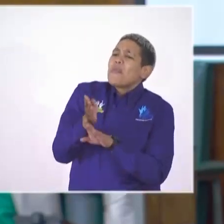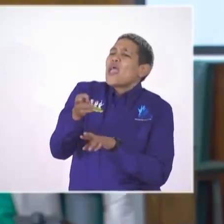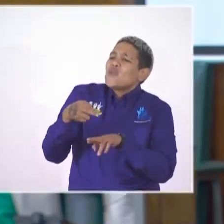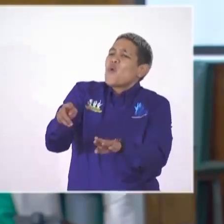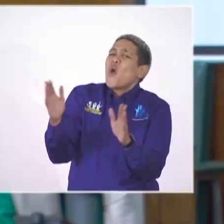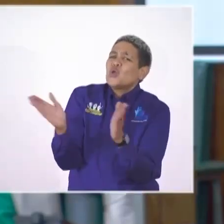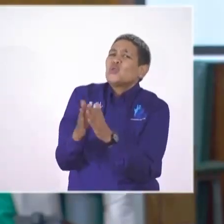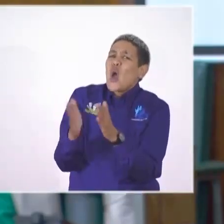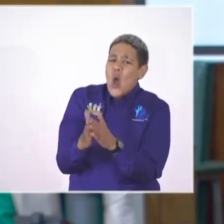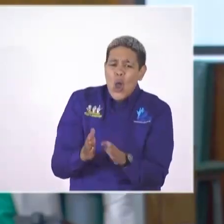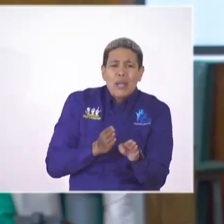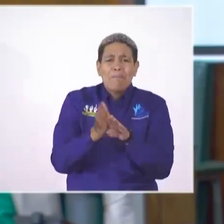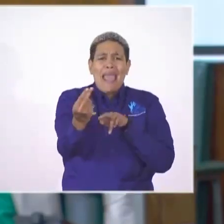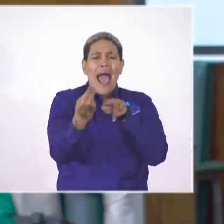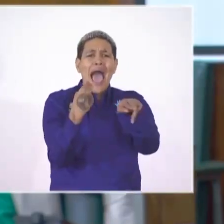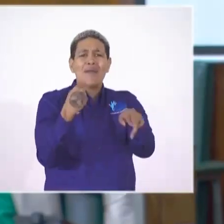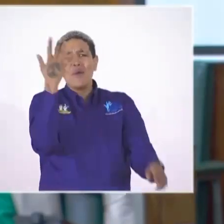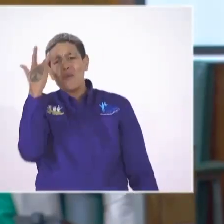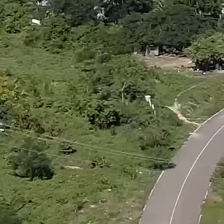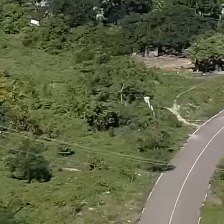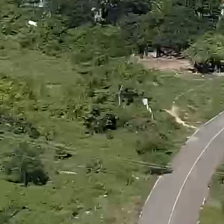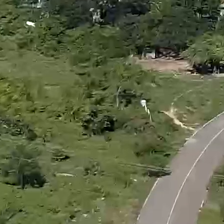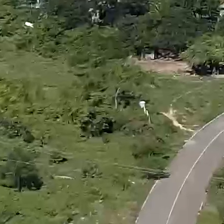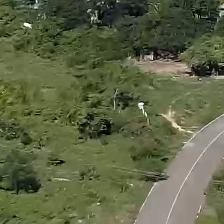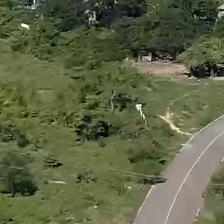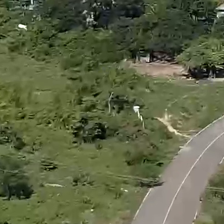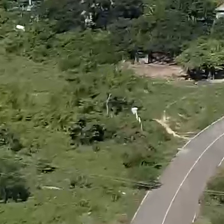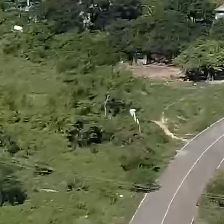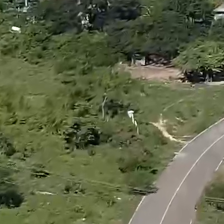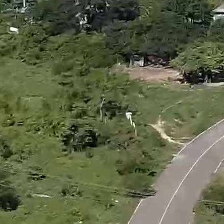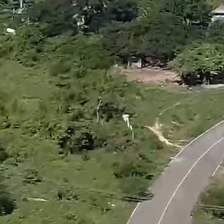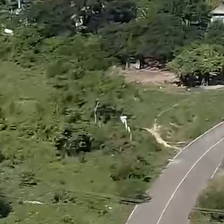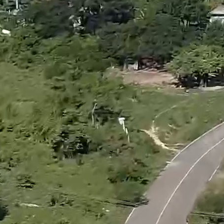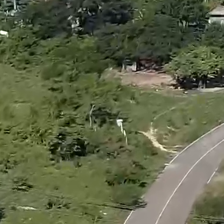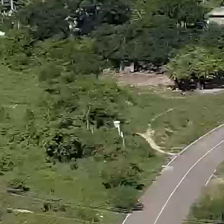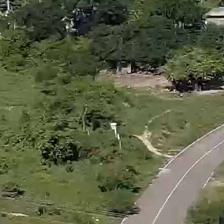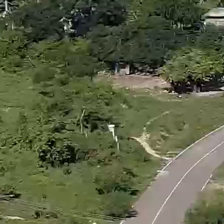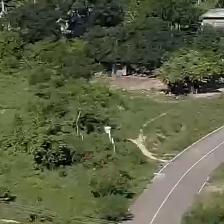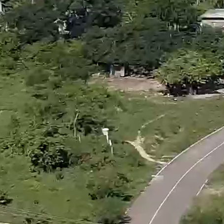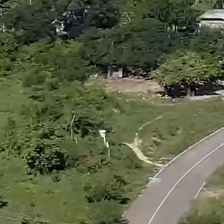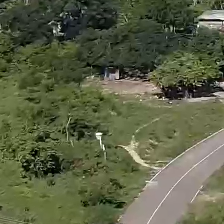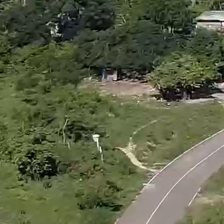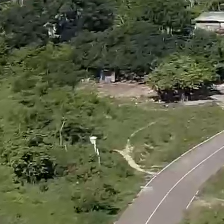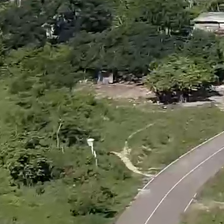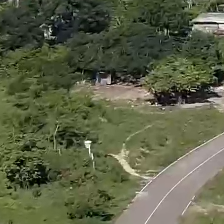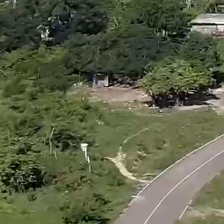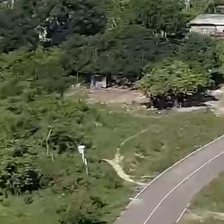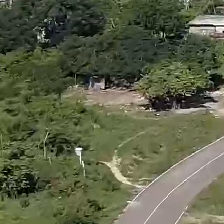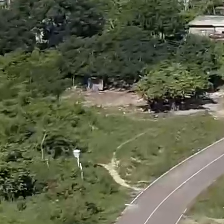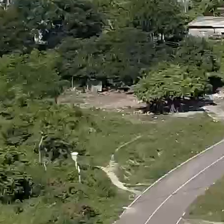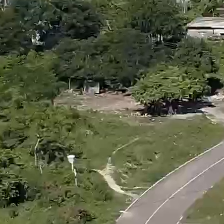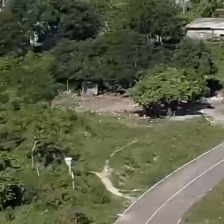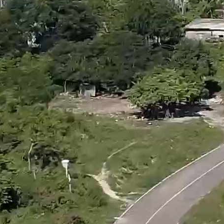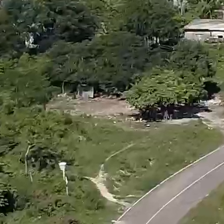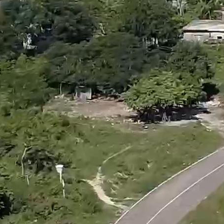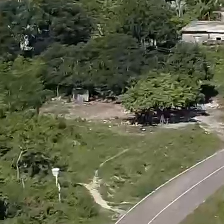also be the main highway? Why didn't we build a road around the town?